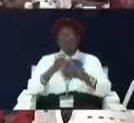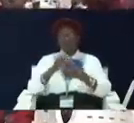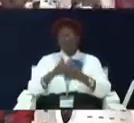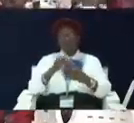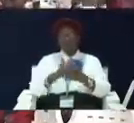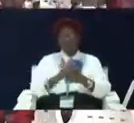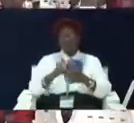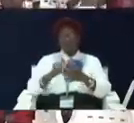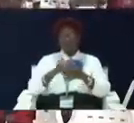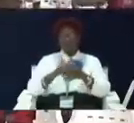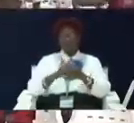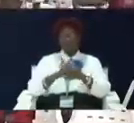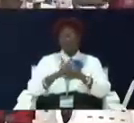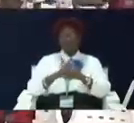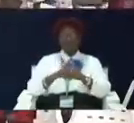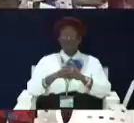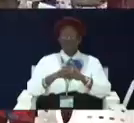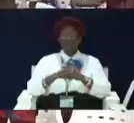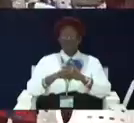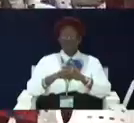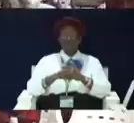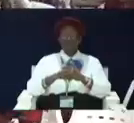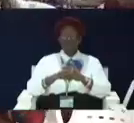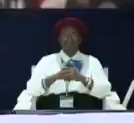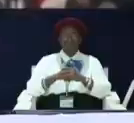Iyan re yo dopin.